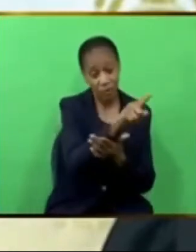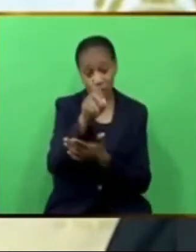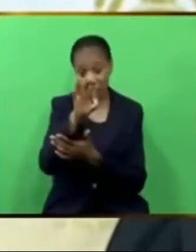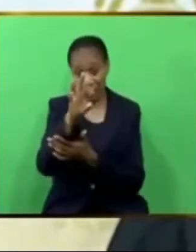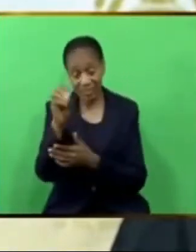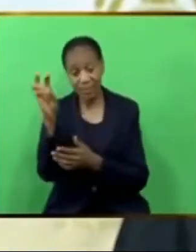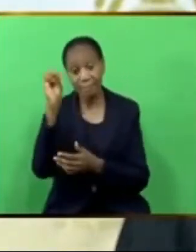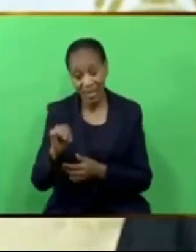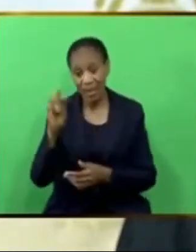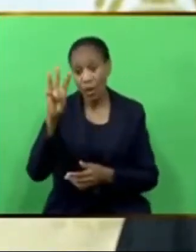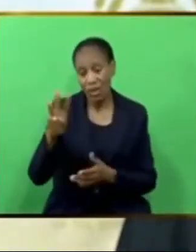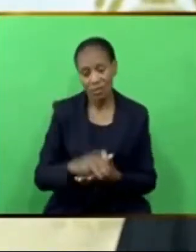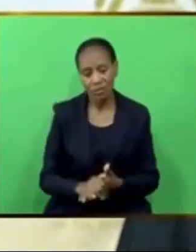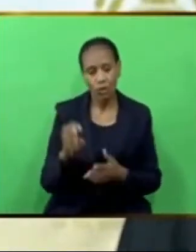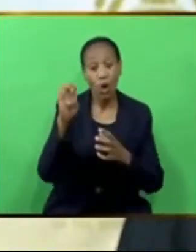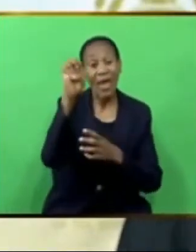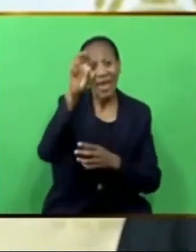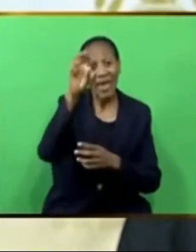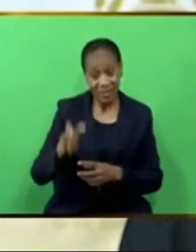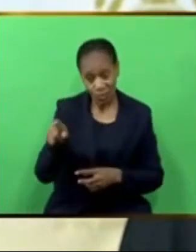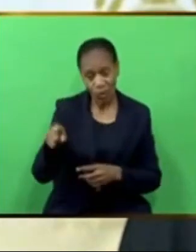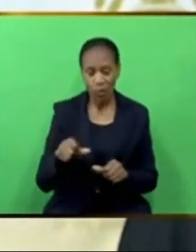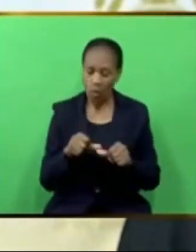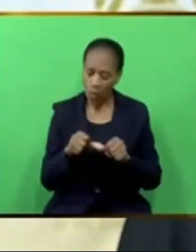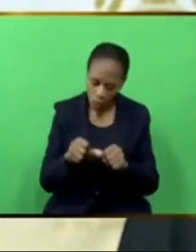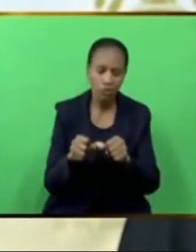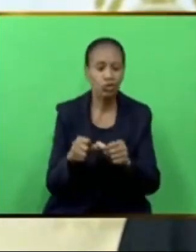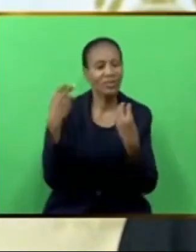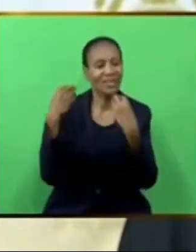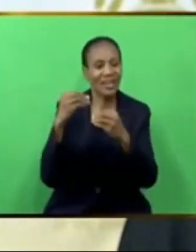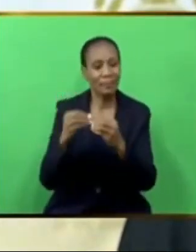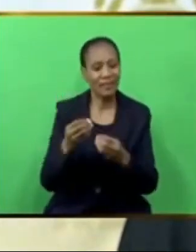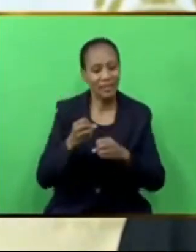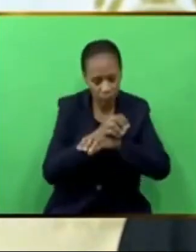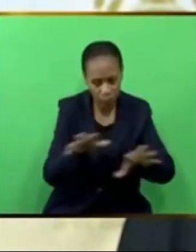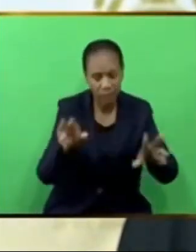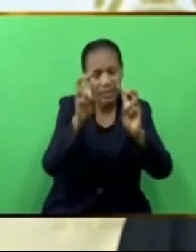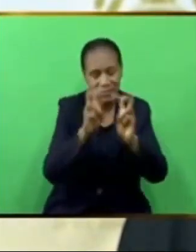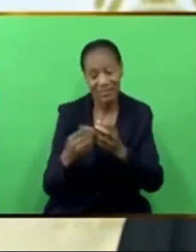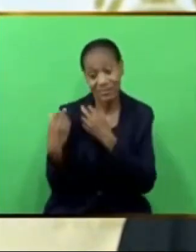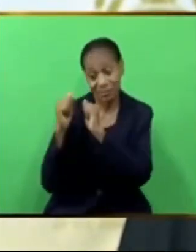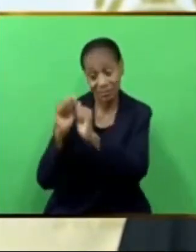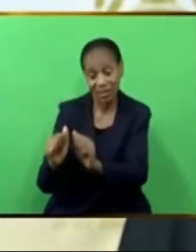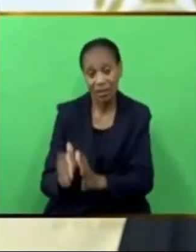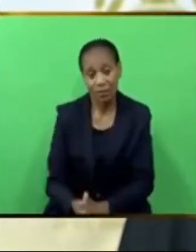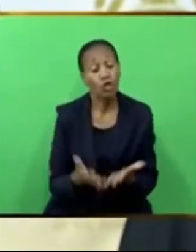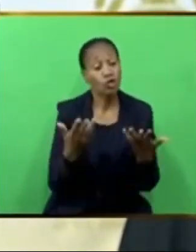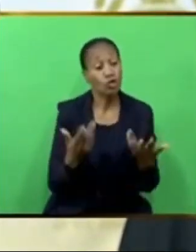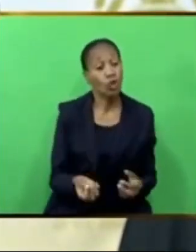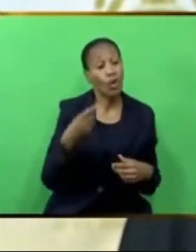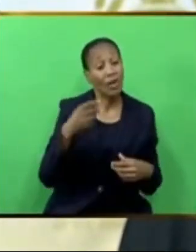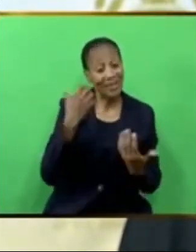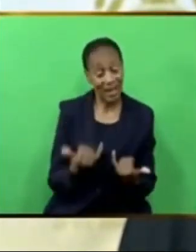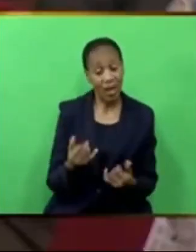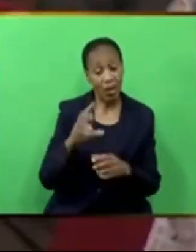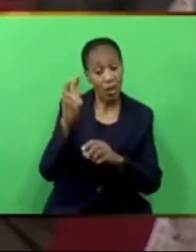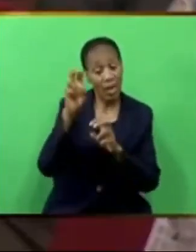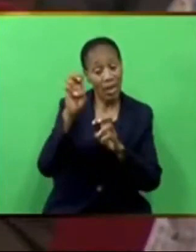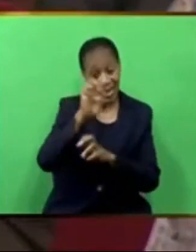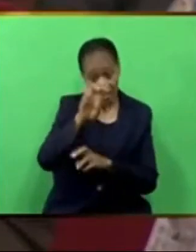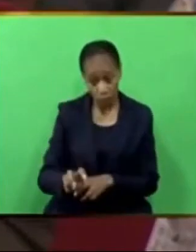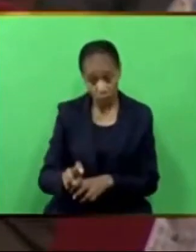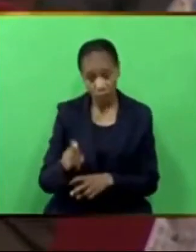continues to be a key role player in the electricity sector, and the debt relief plan allows the entity to focus on its